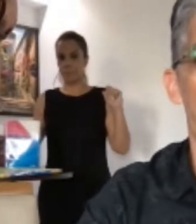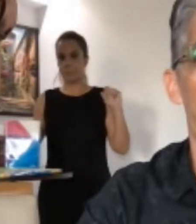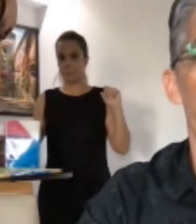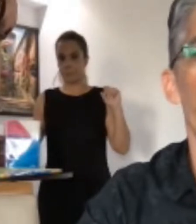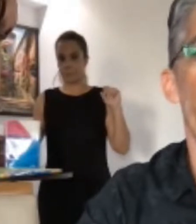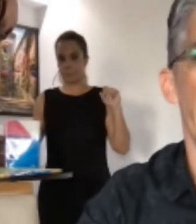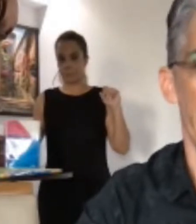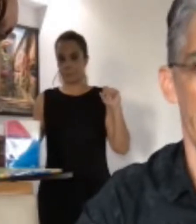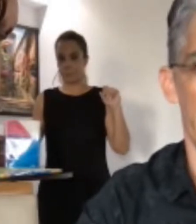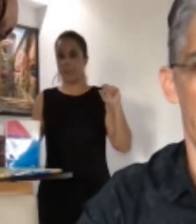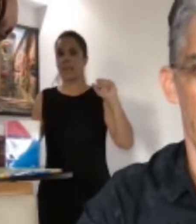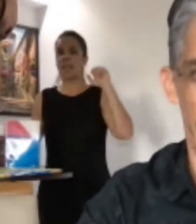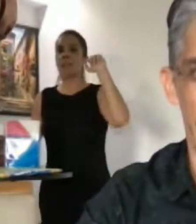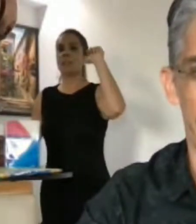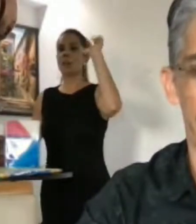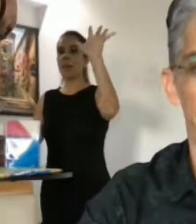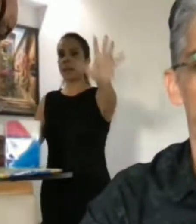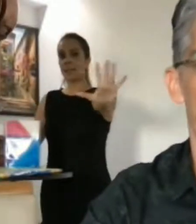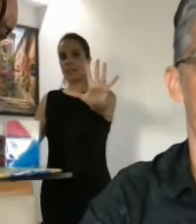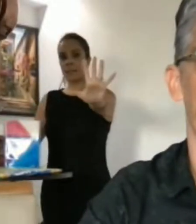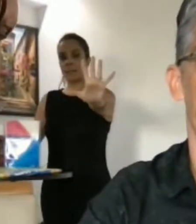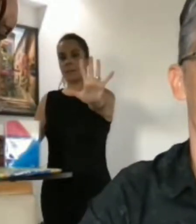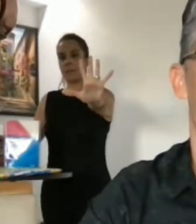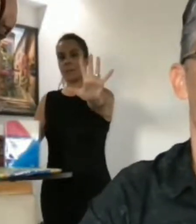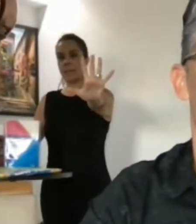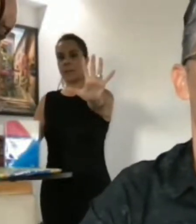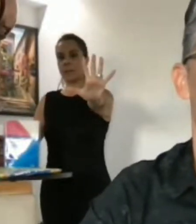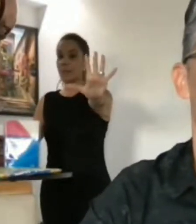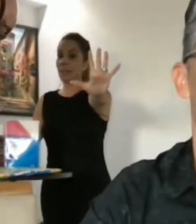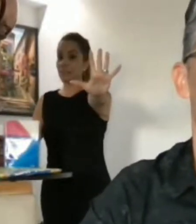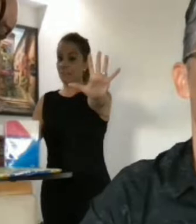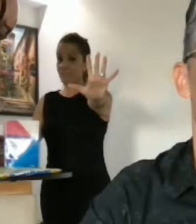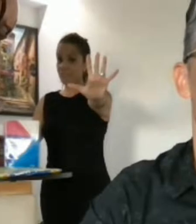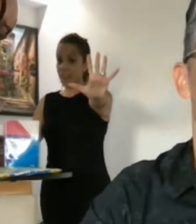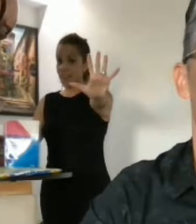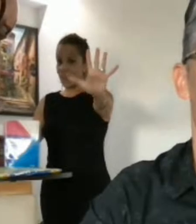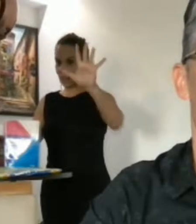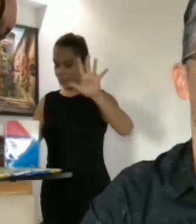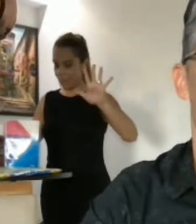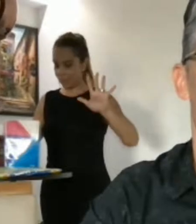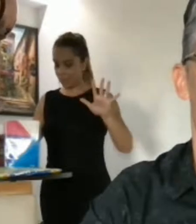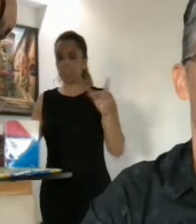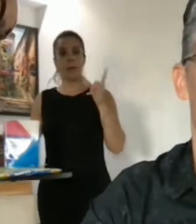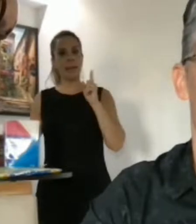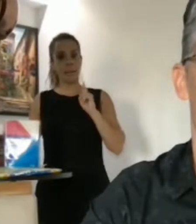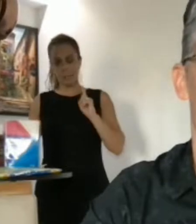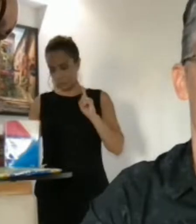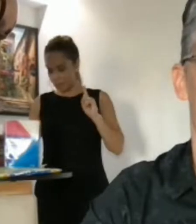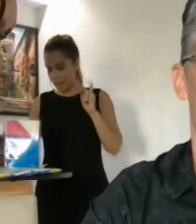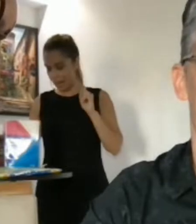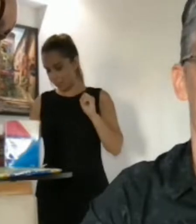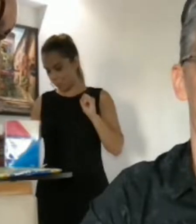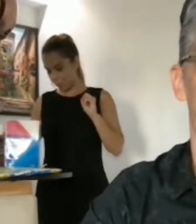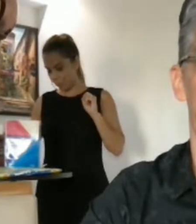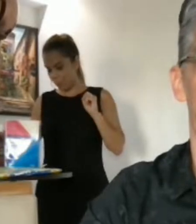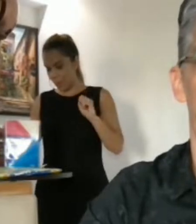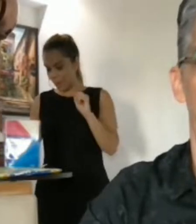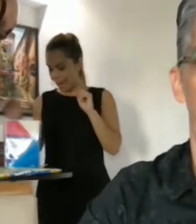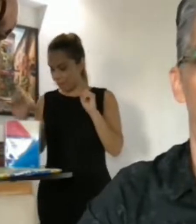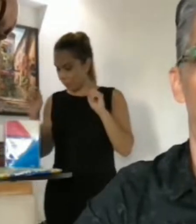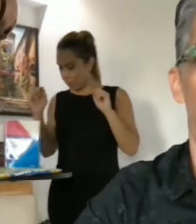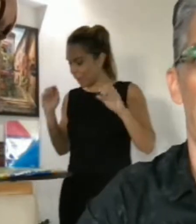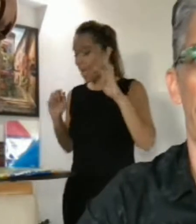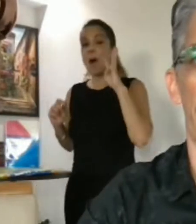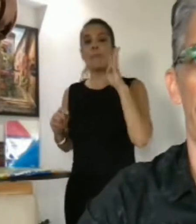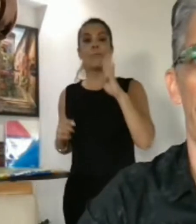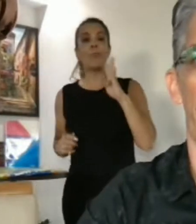second, teaching writing. Okay? So here, from now on, 5 gifts. But we have more. We